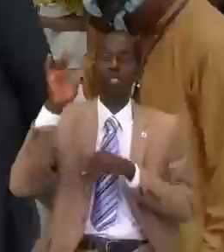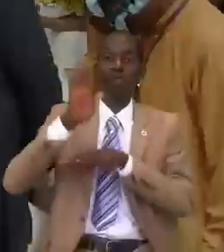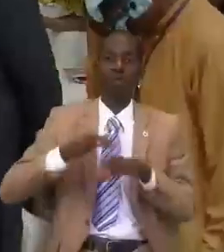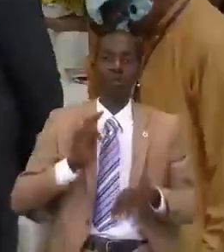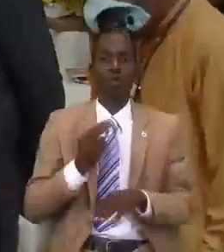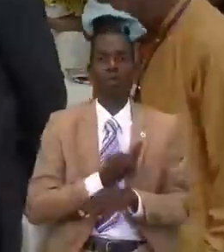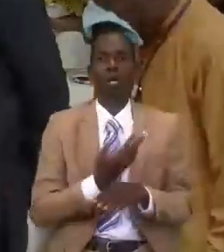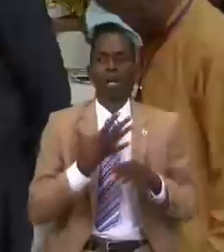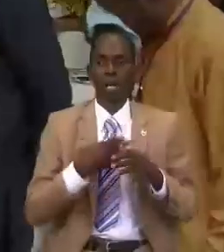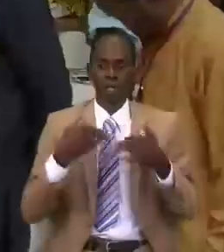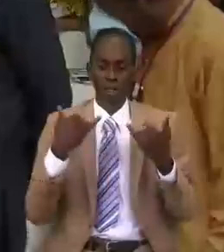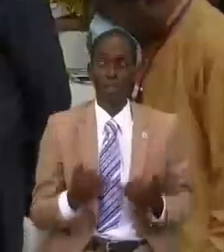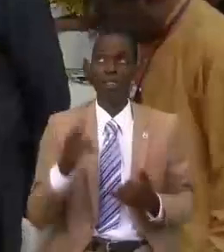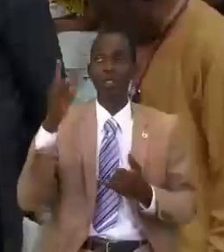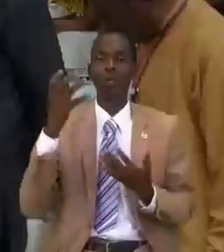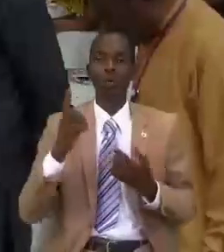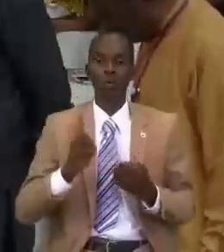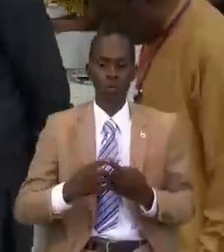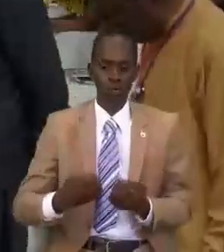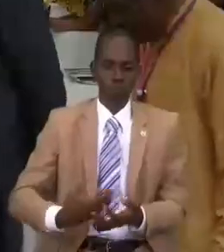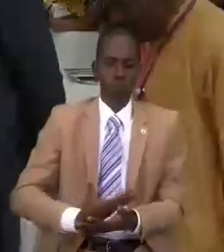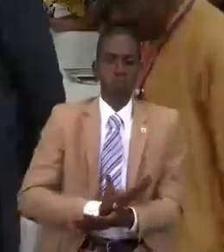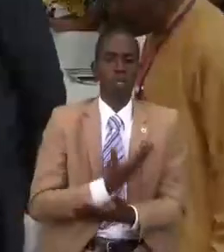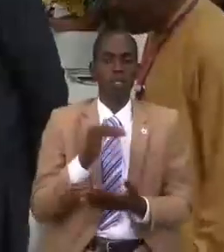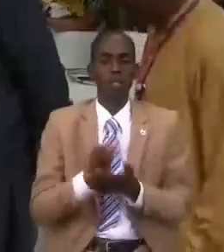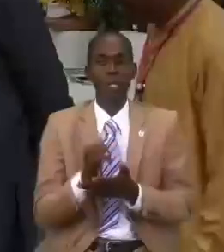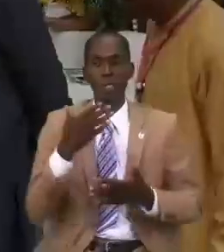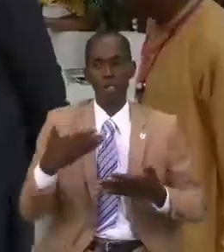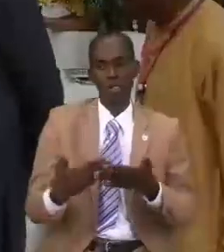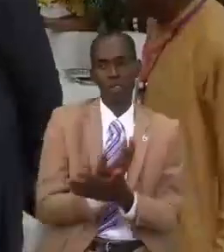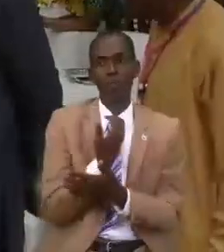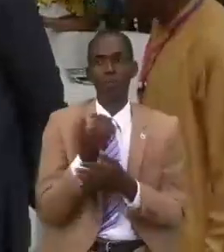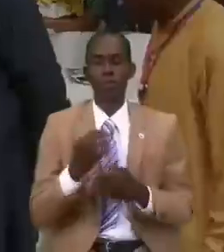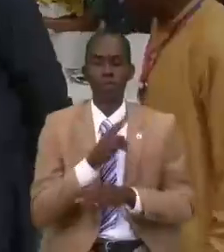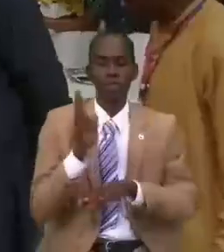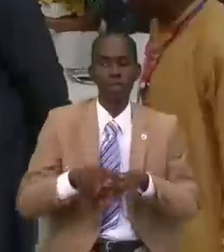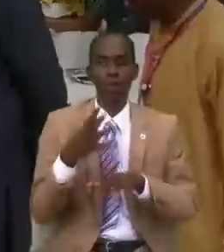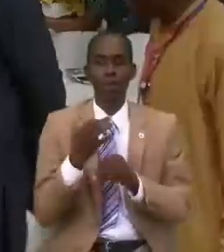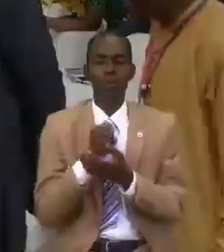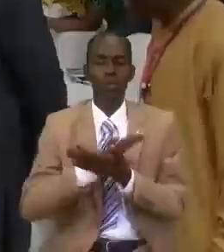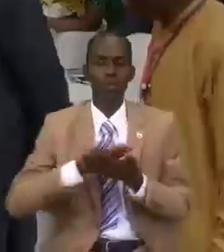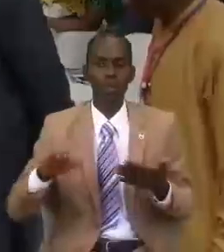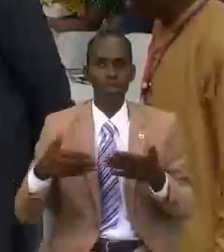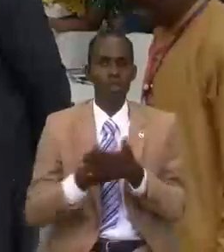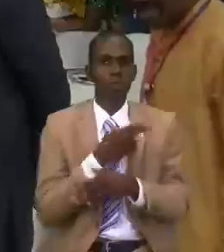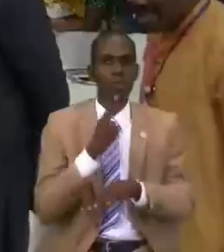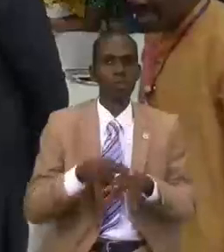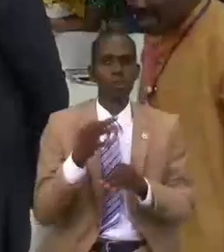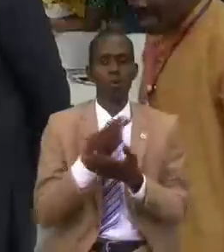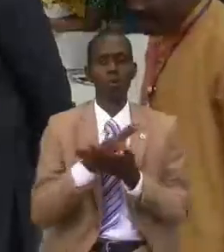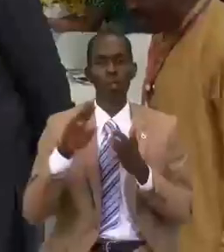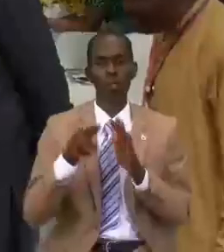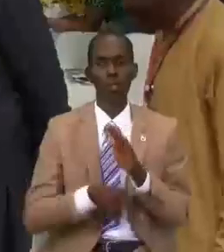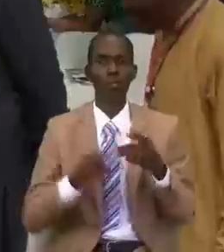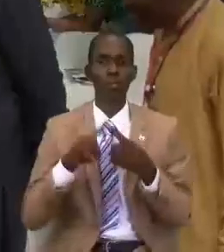of sanctification, new nature of holiness into every heart. He knows, blessed are the pure in